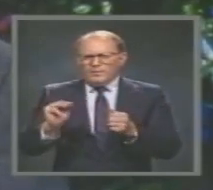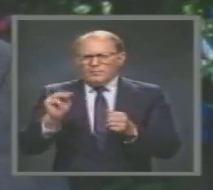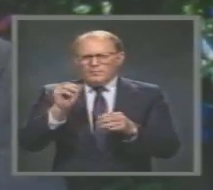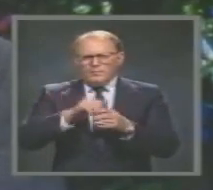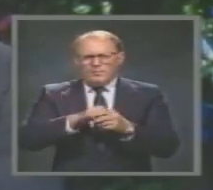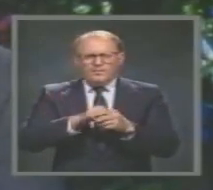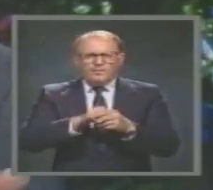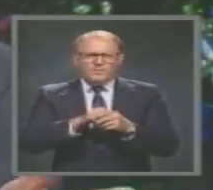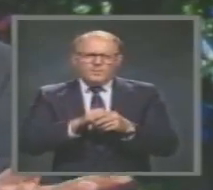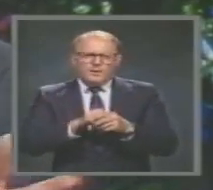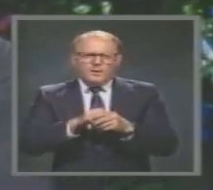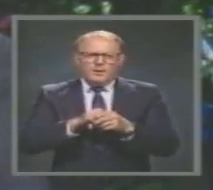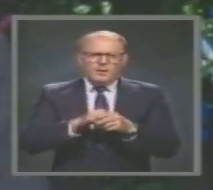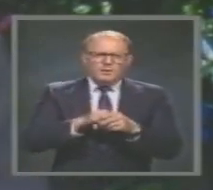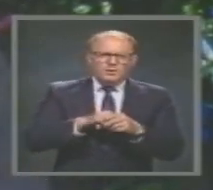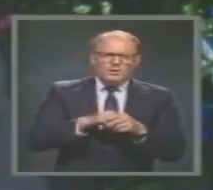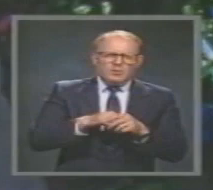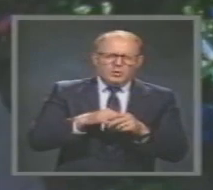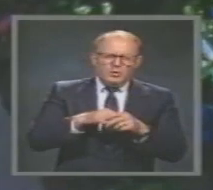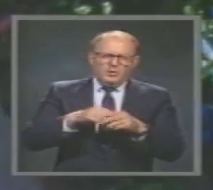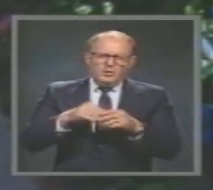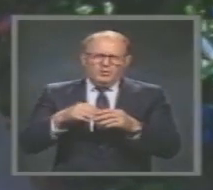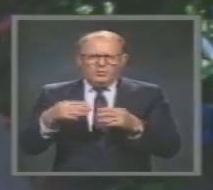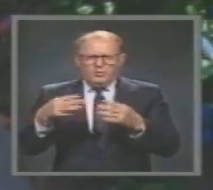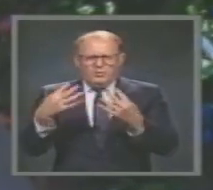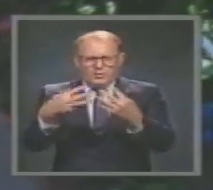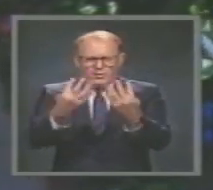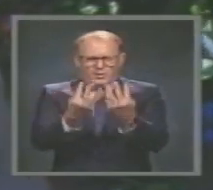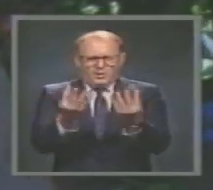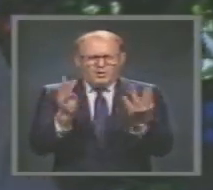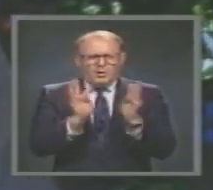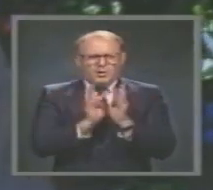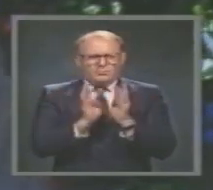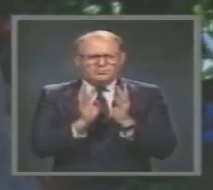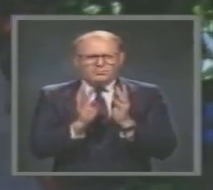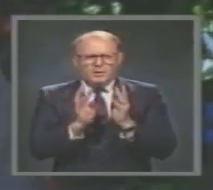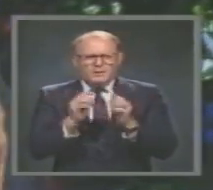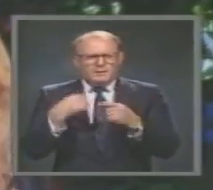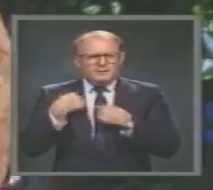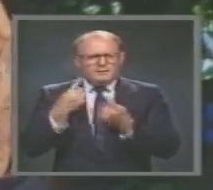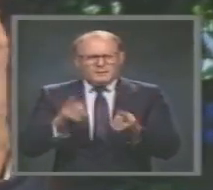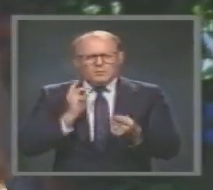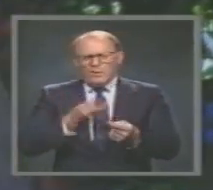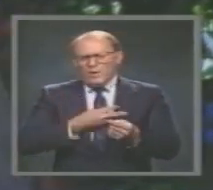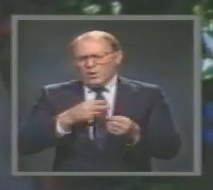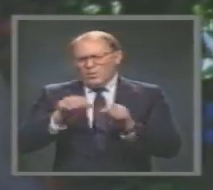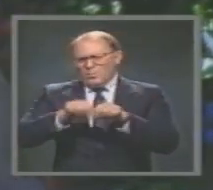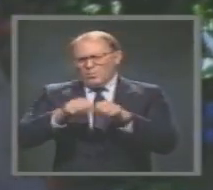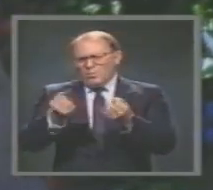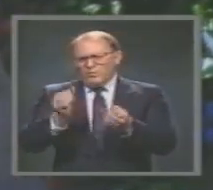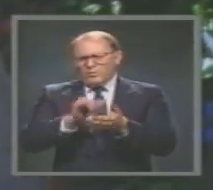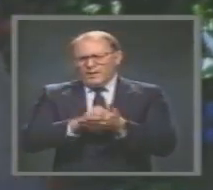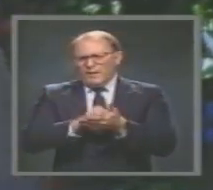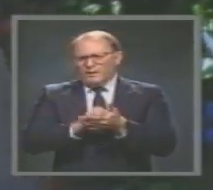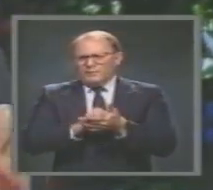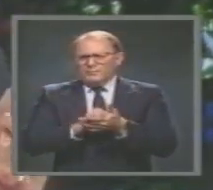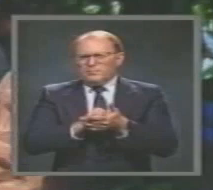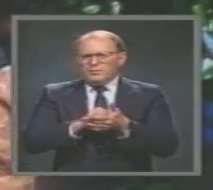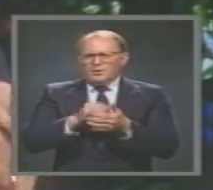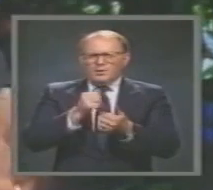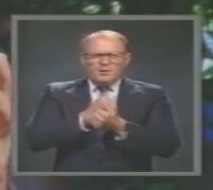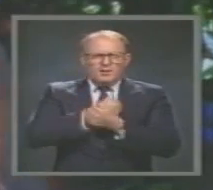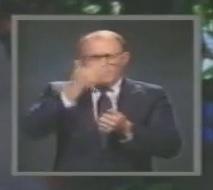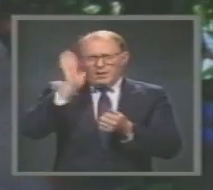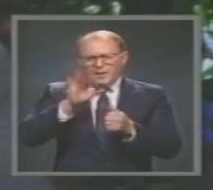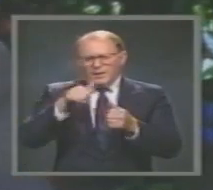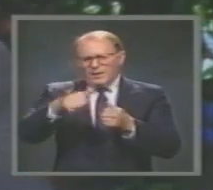8. Even after we've broken that lovely relationship by sinning against God, God still loves us and has provided